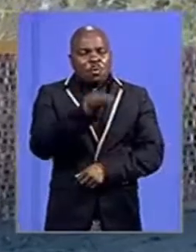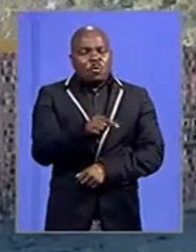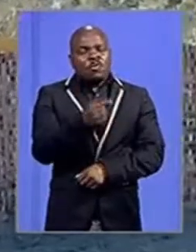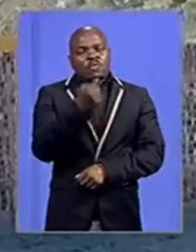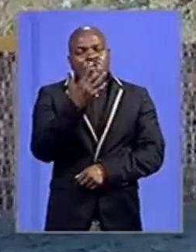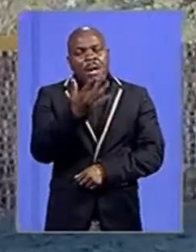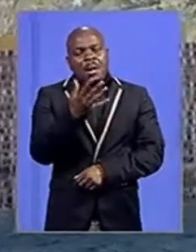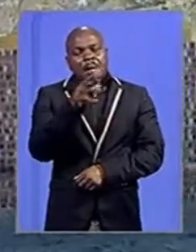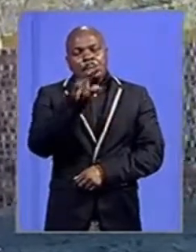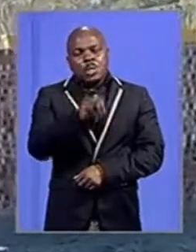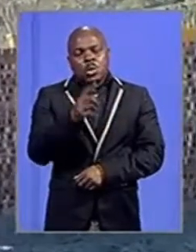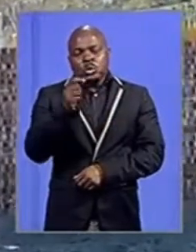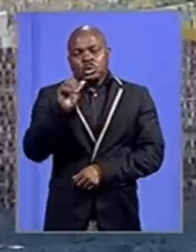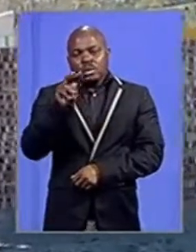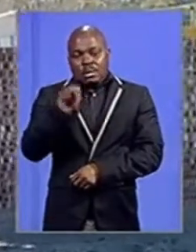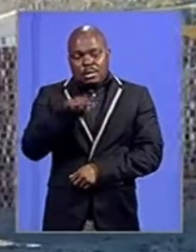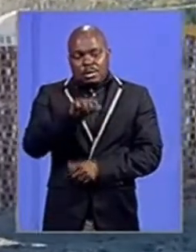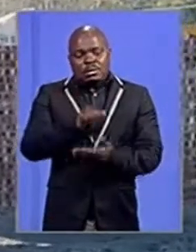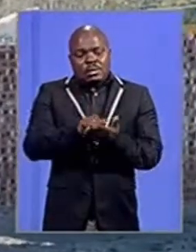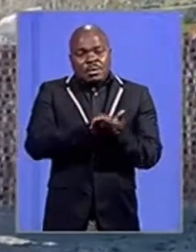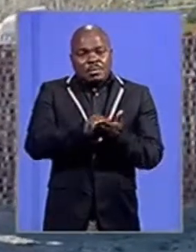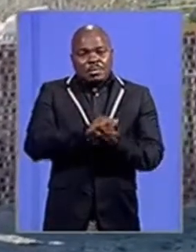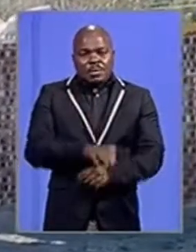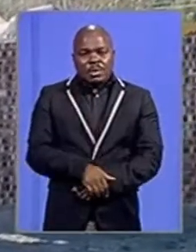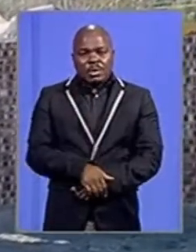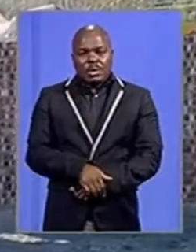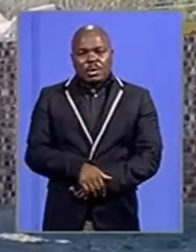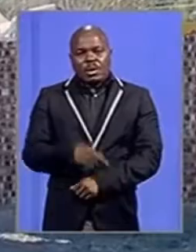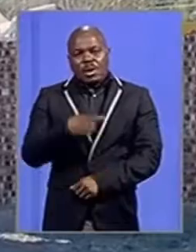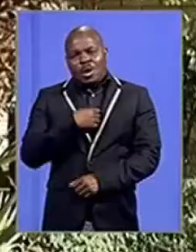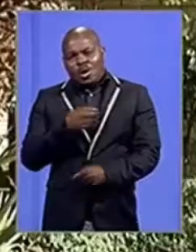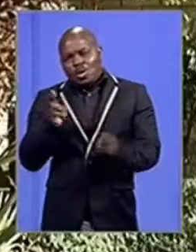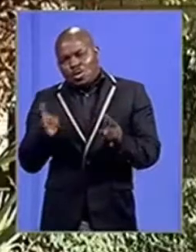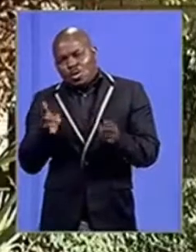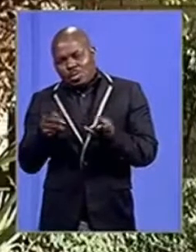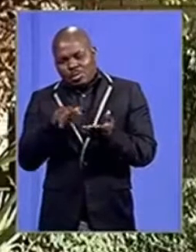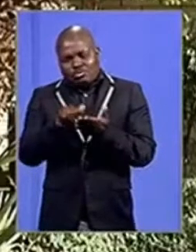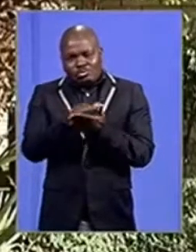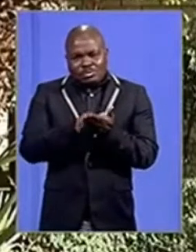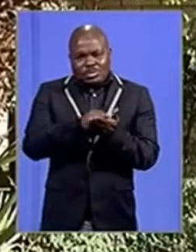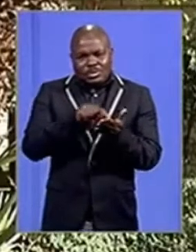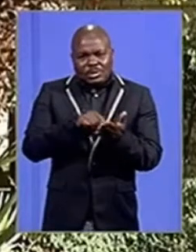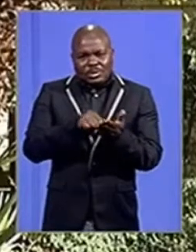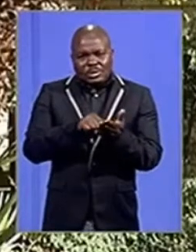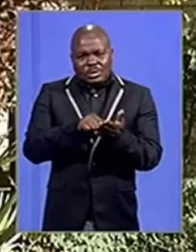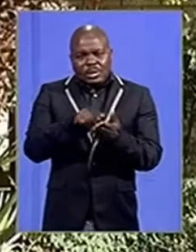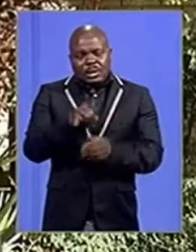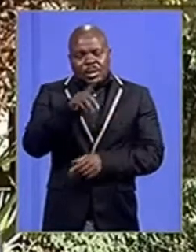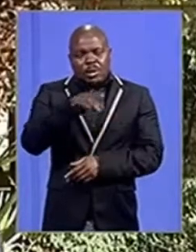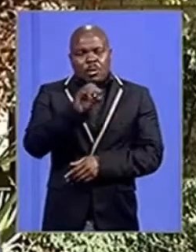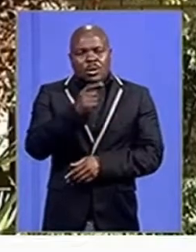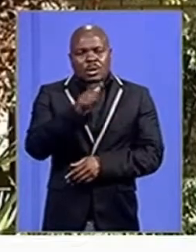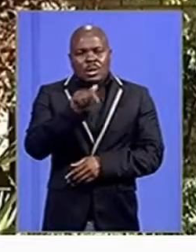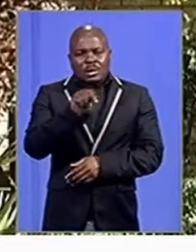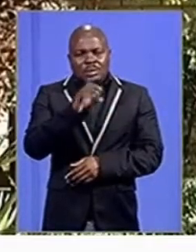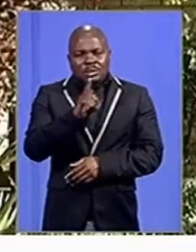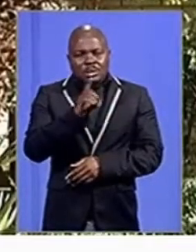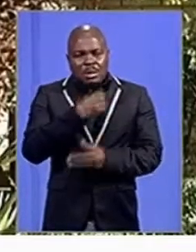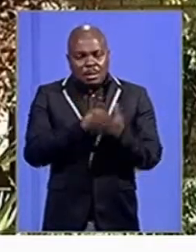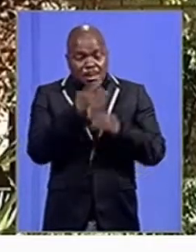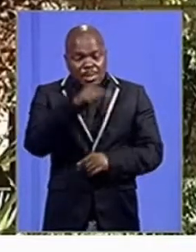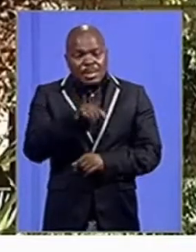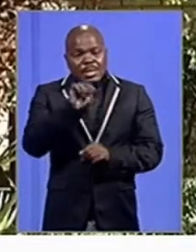tsa samente. When we produce normal concrete or conventional cement, which is called the Portland cement, there are